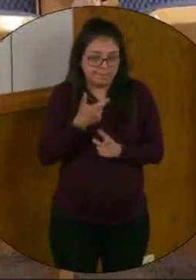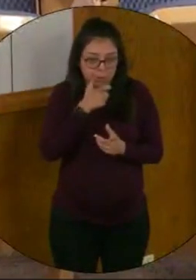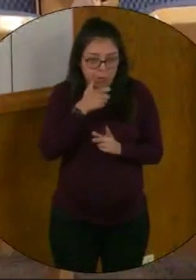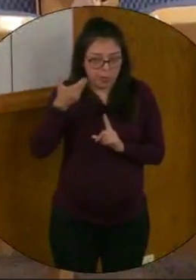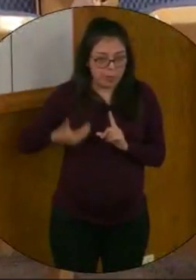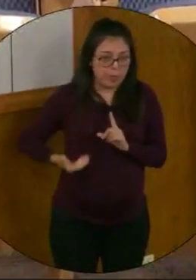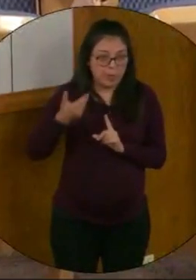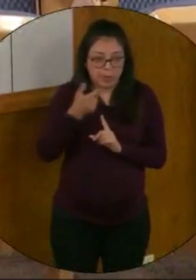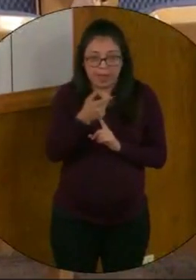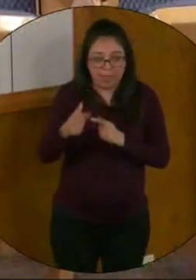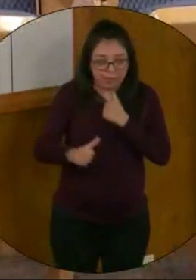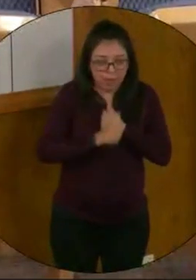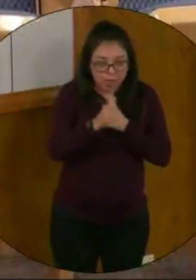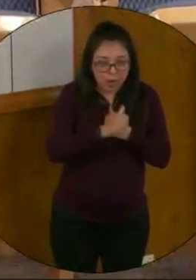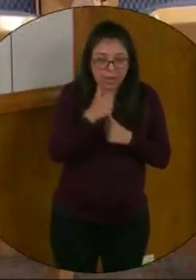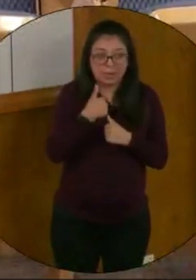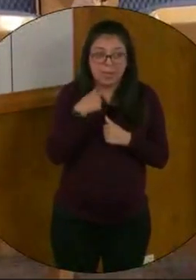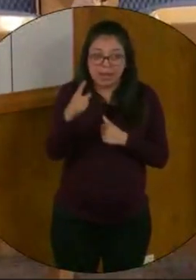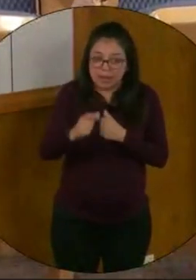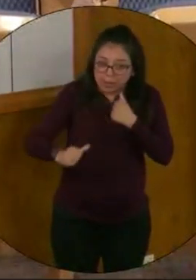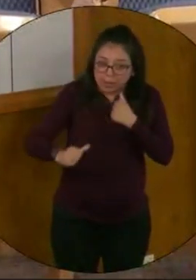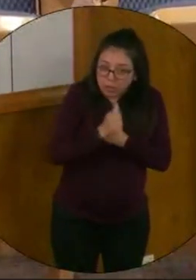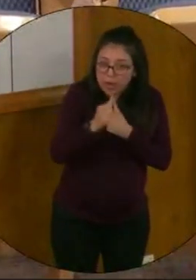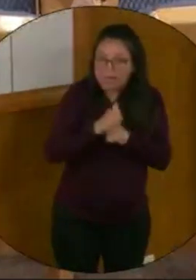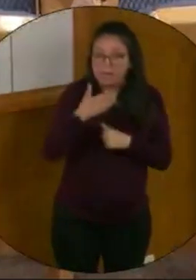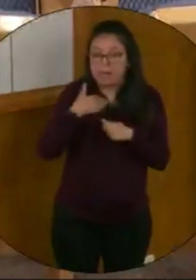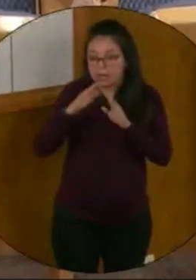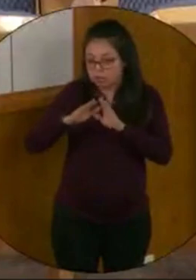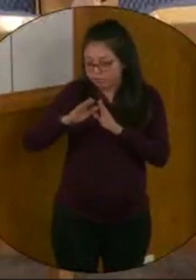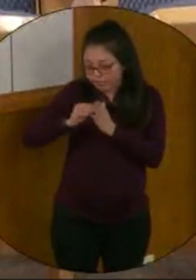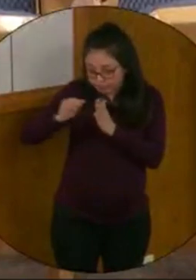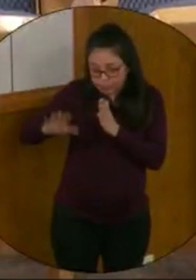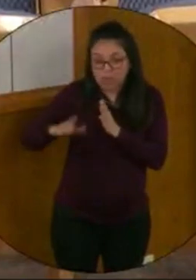And they have threatened me, and they have threatened my kids, and